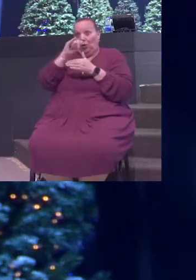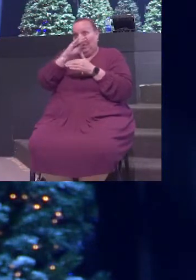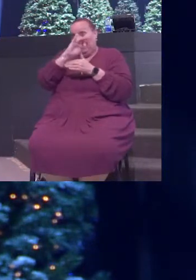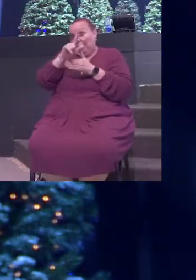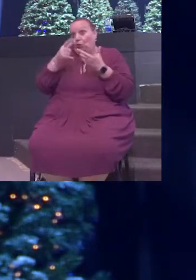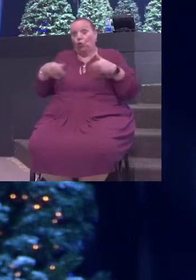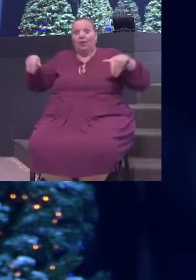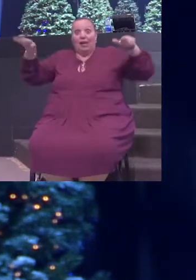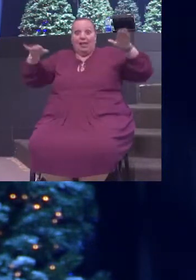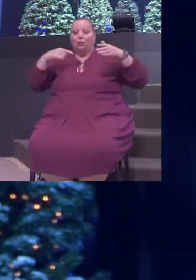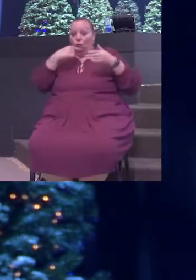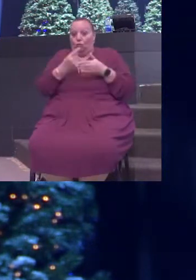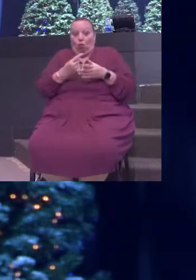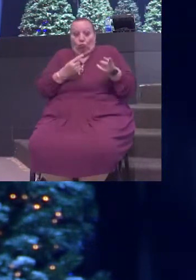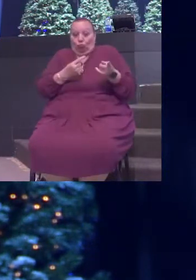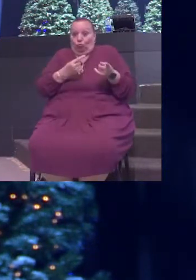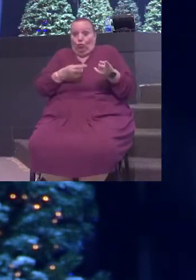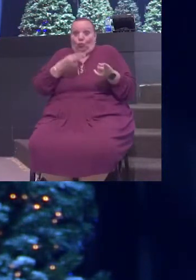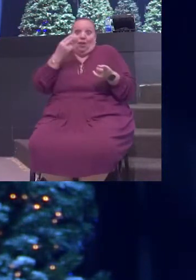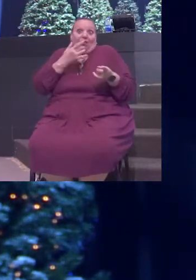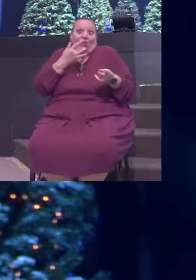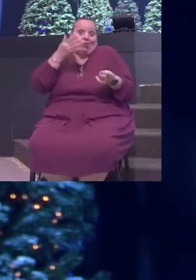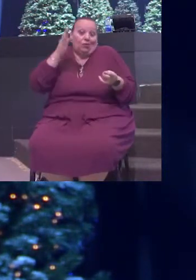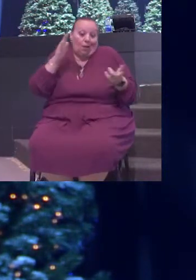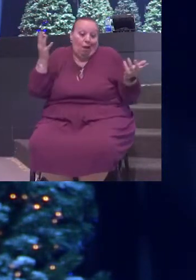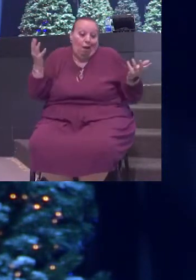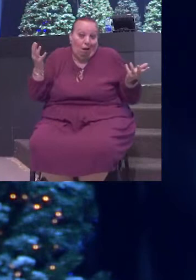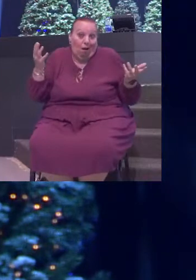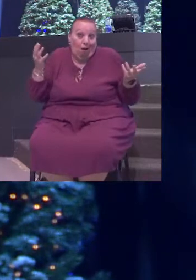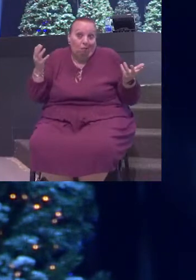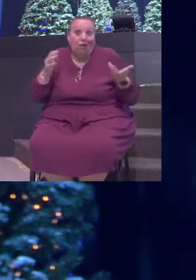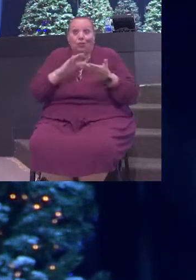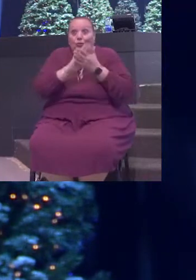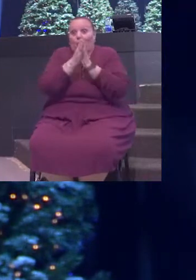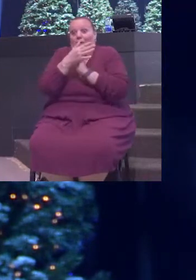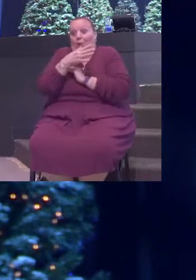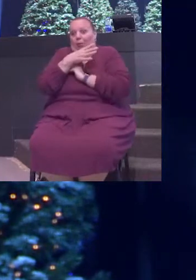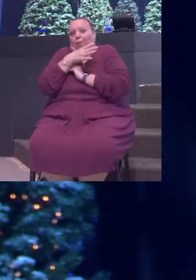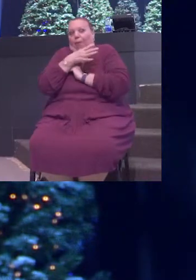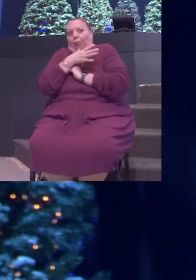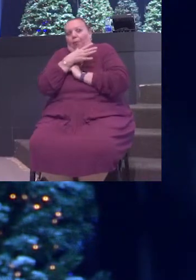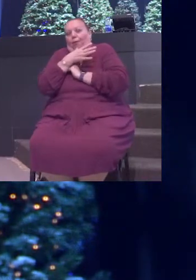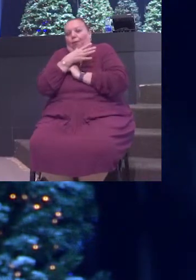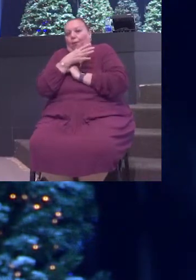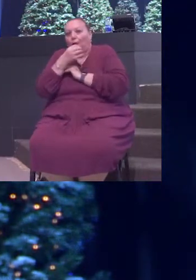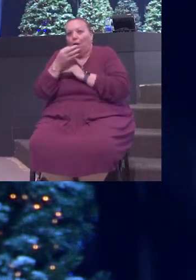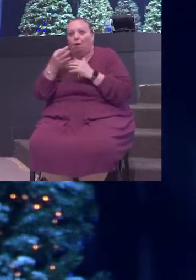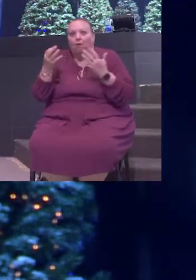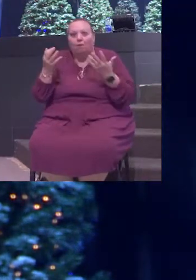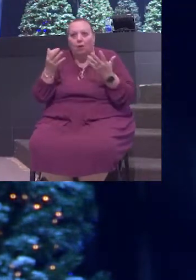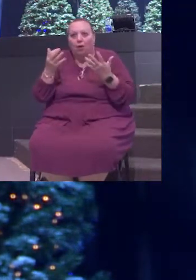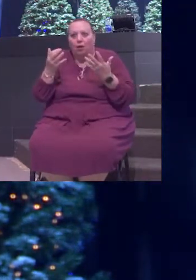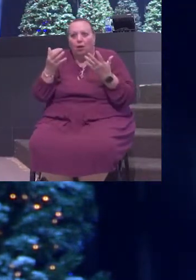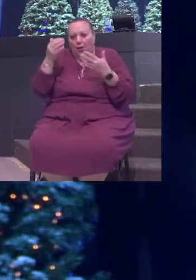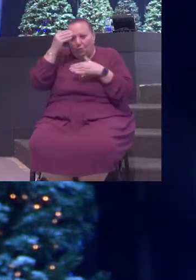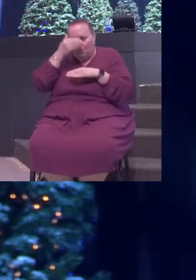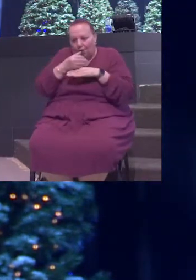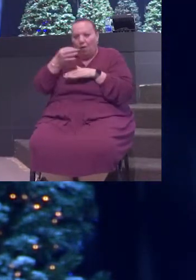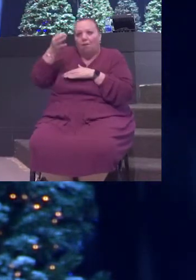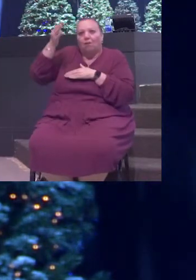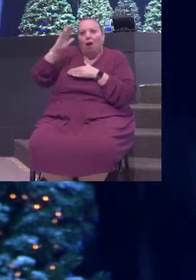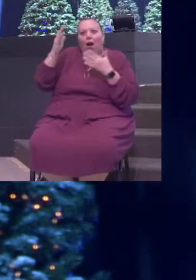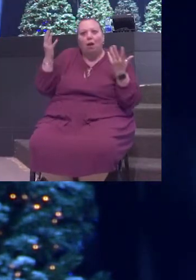angel told her that she was highly favored of God and she would become the mother of the Son of